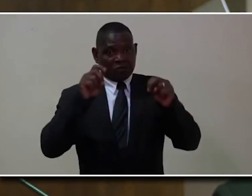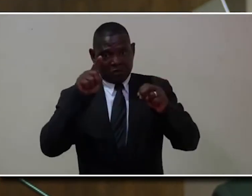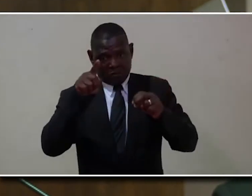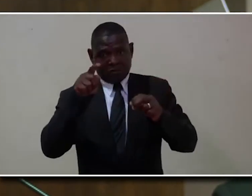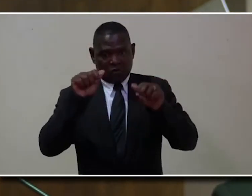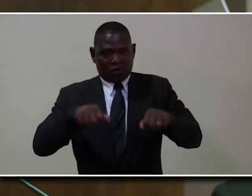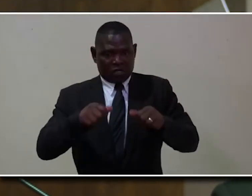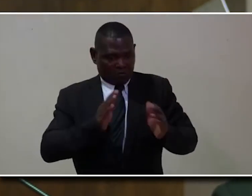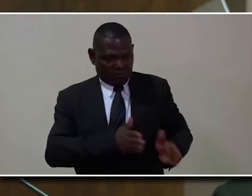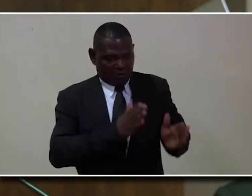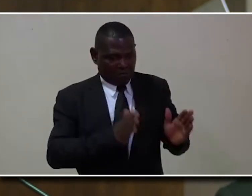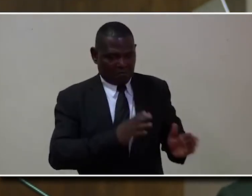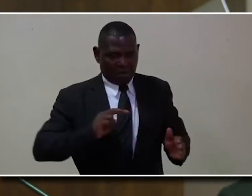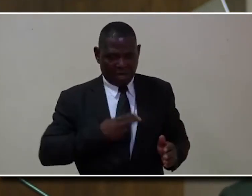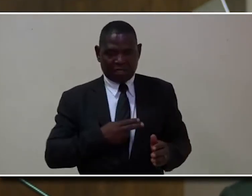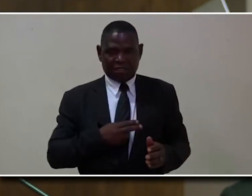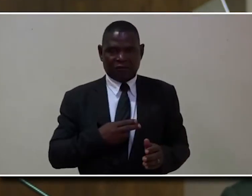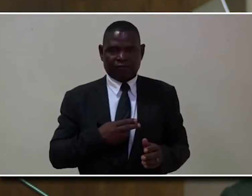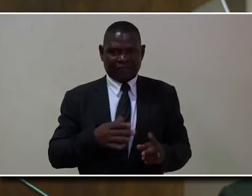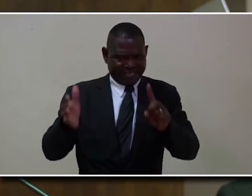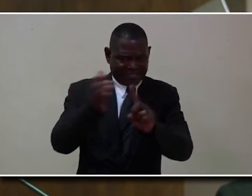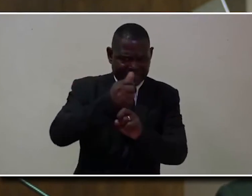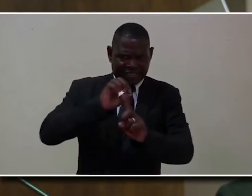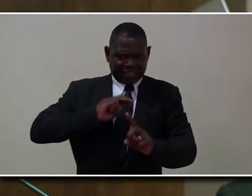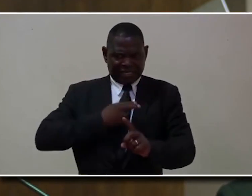future. So touch us with your word,